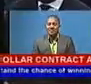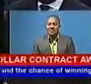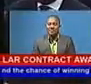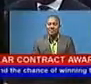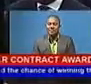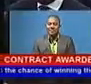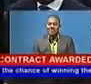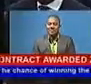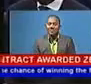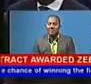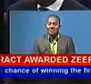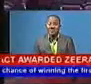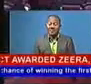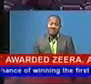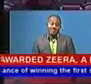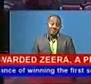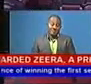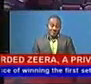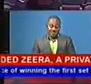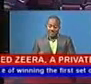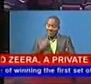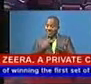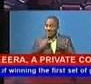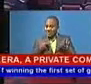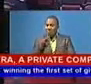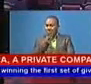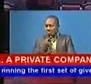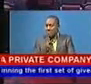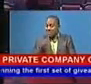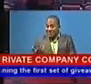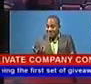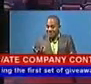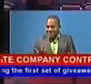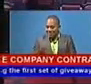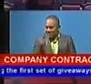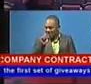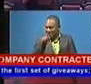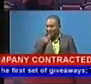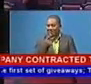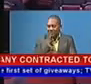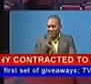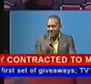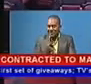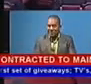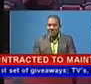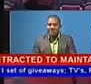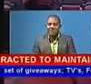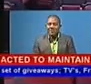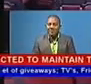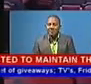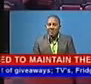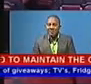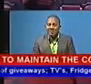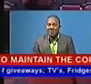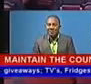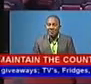15, 16, and 17. Are those correct 10 points? These are the ones he said were retained. The 11 that were retained? Yes. Your Lordship